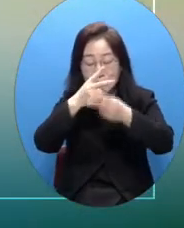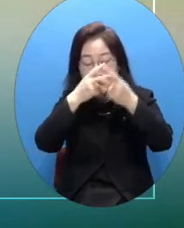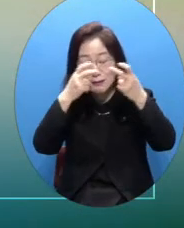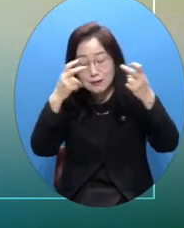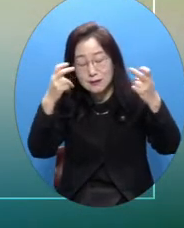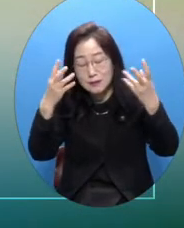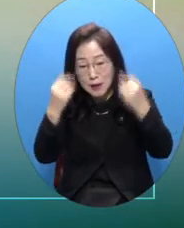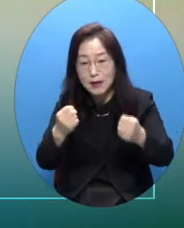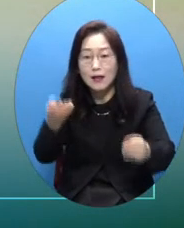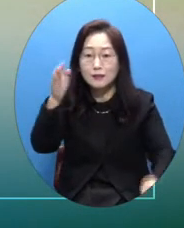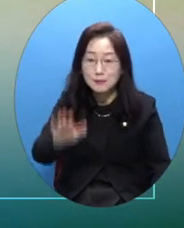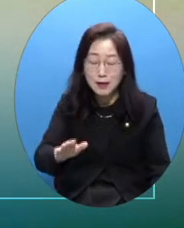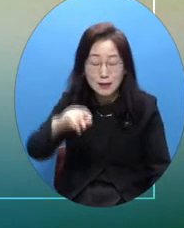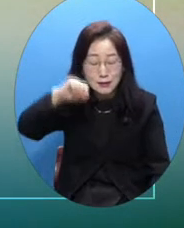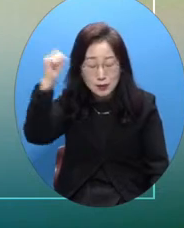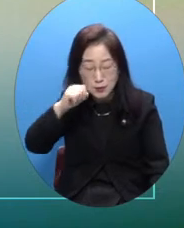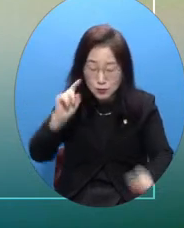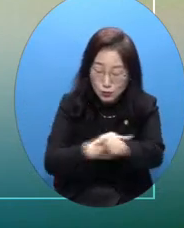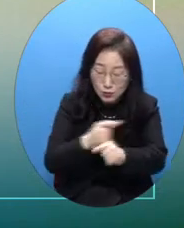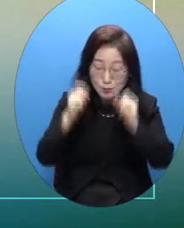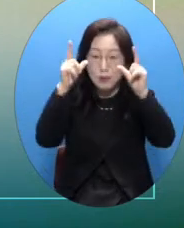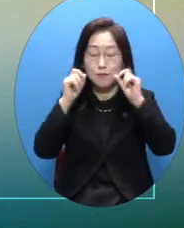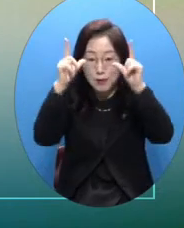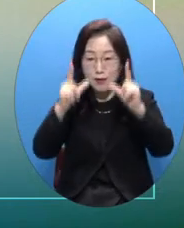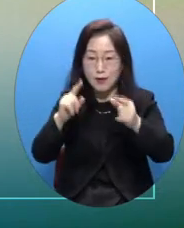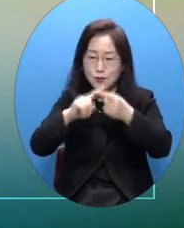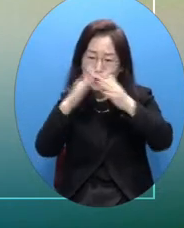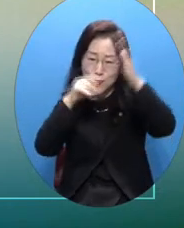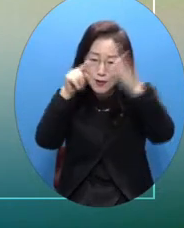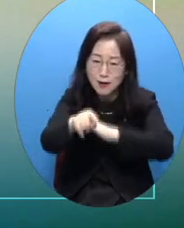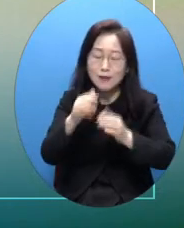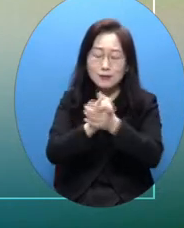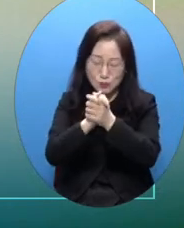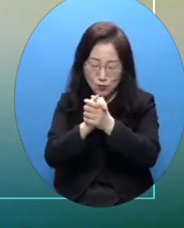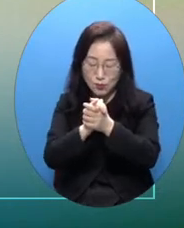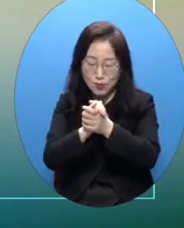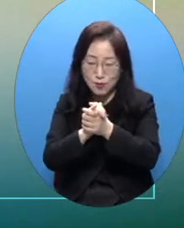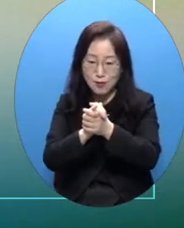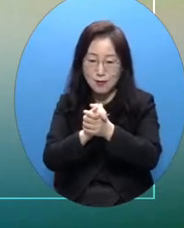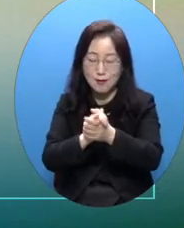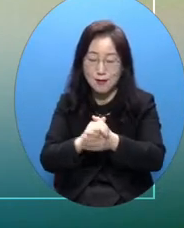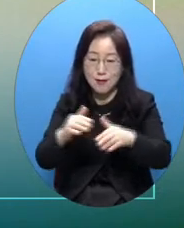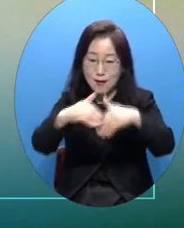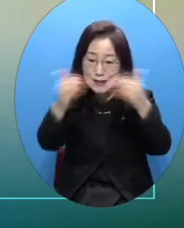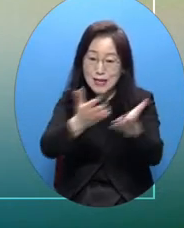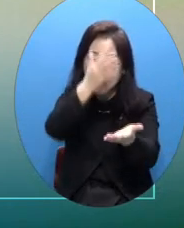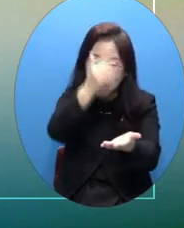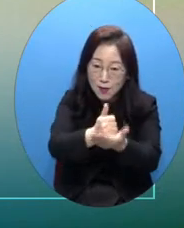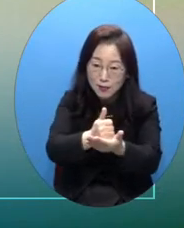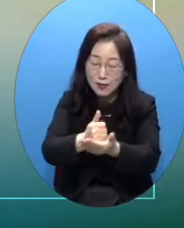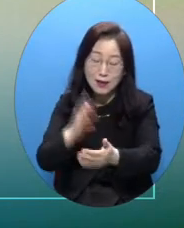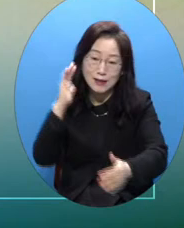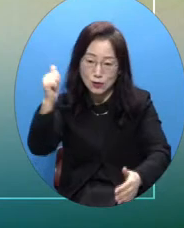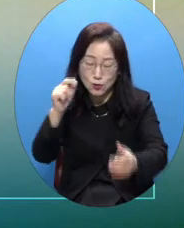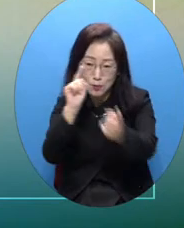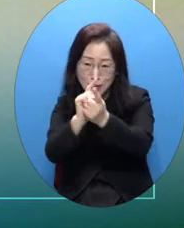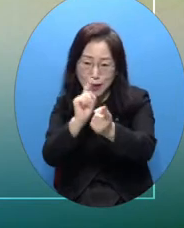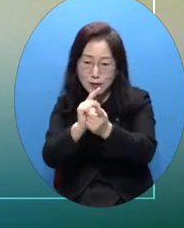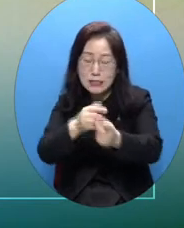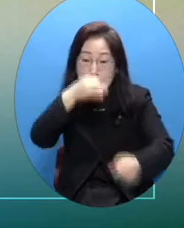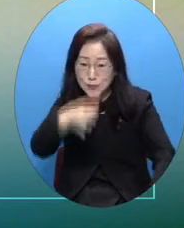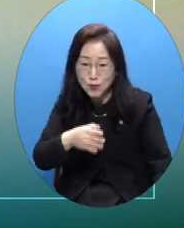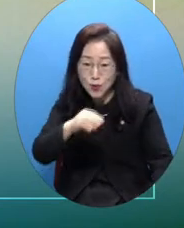though I could not get up early in the morning I woke up and ran to the church to pray visiting a minister and meeting a